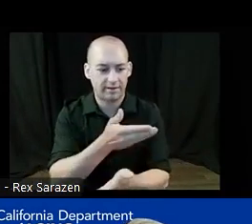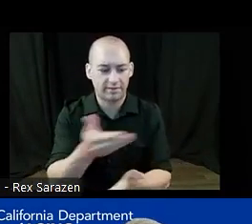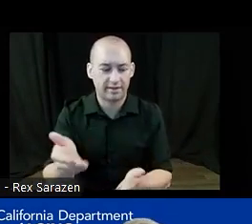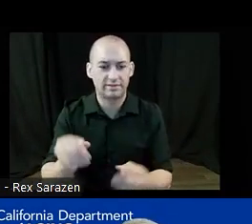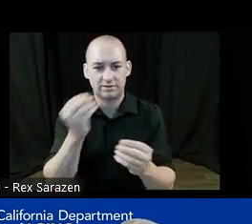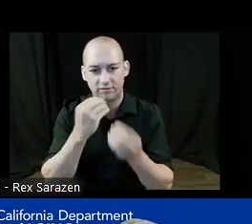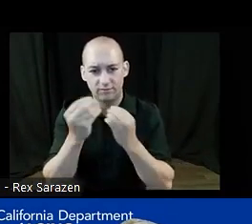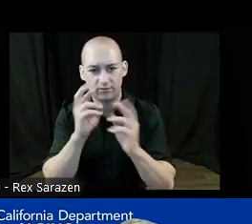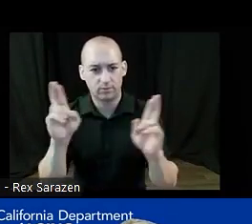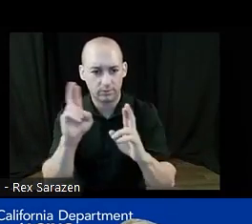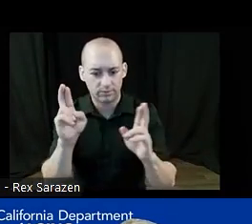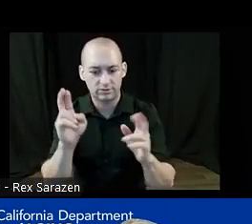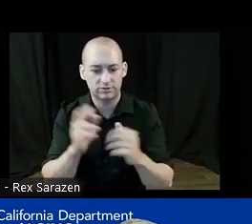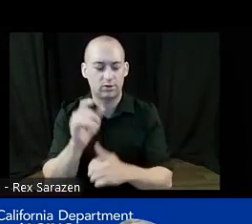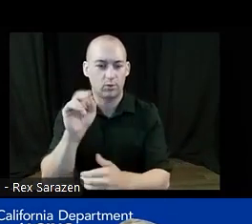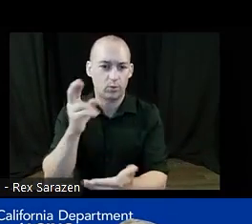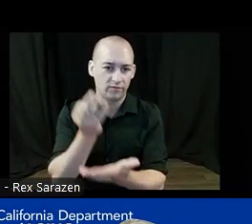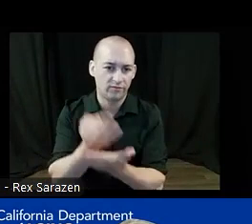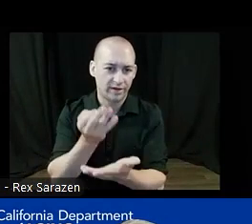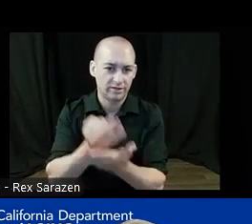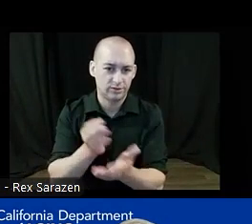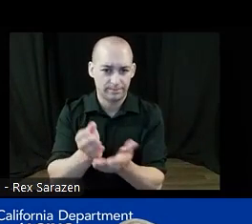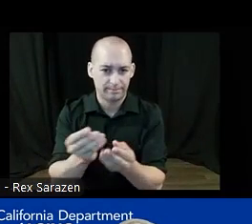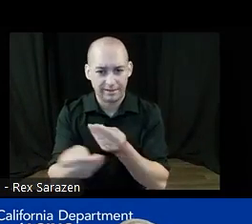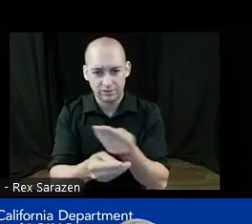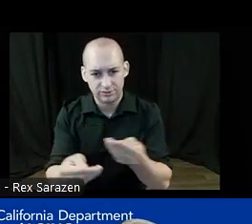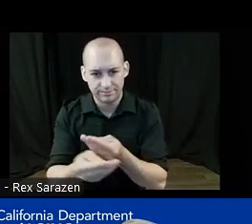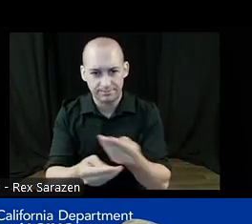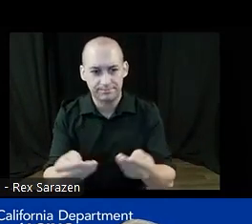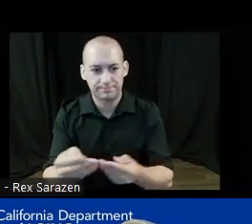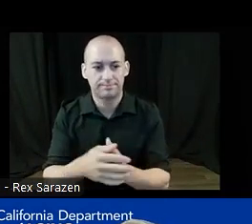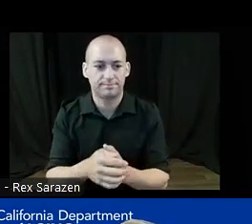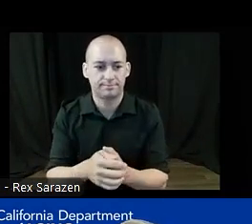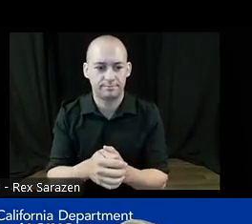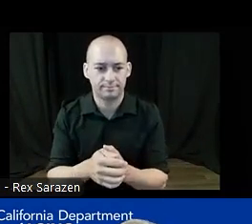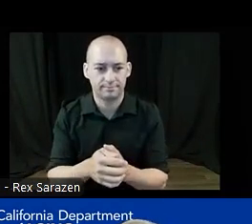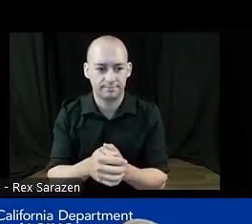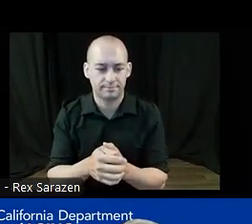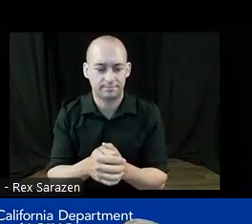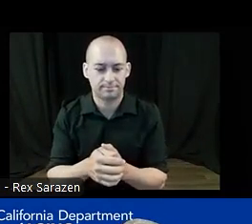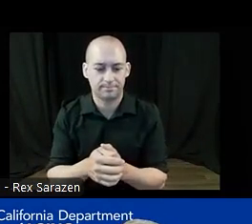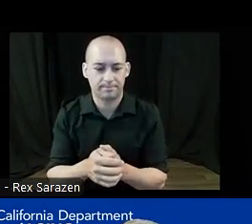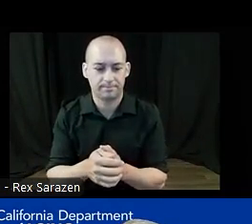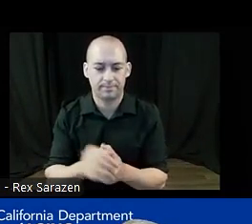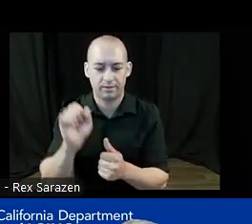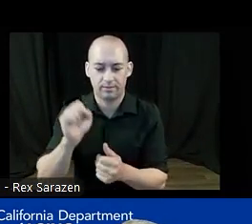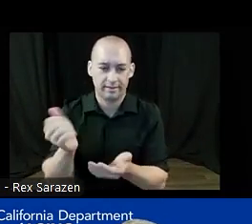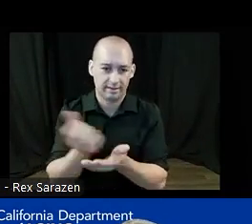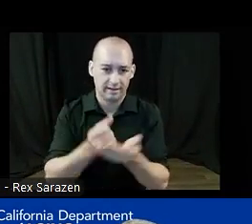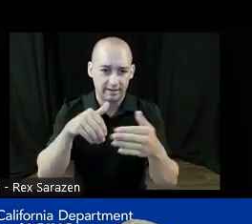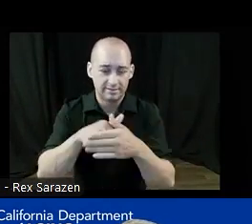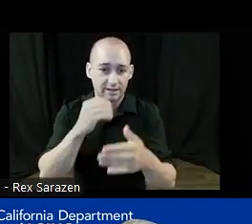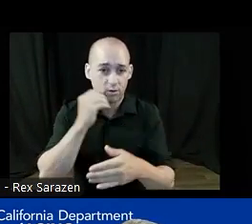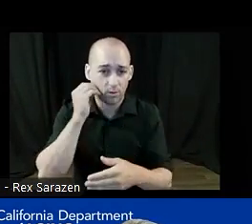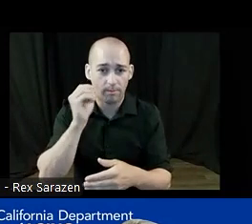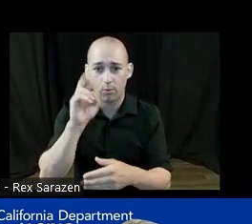preparation or financial management, money management. LTSS can be received in either the home or the community setting, as